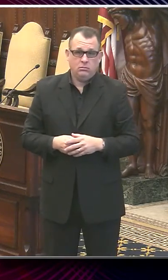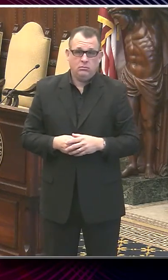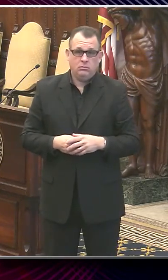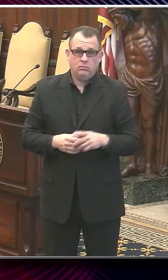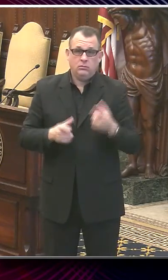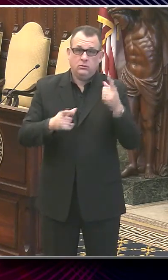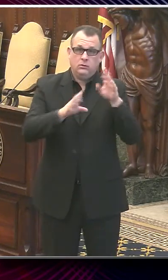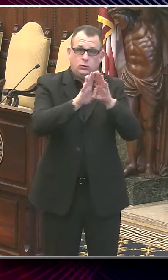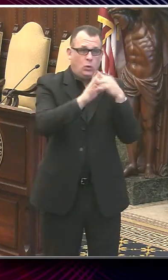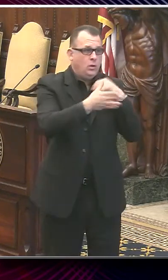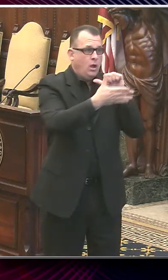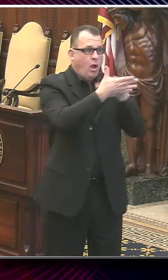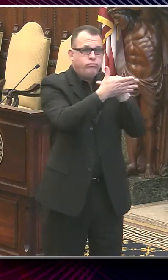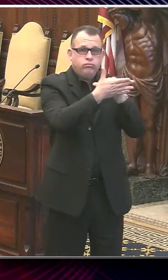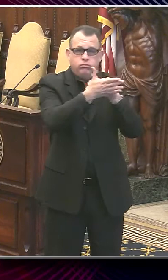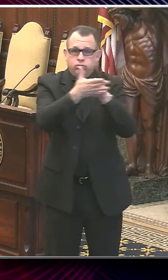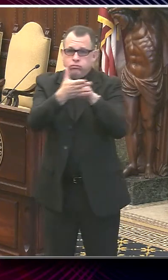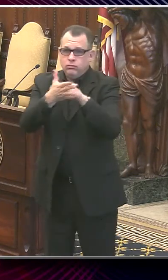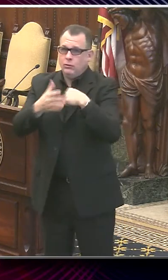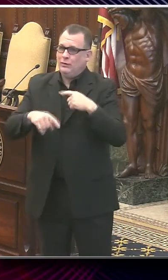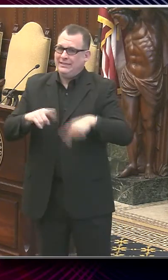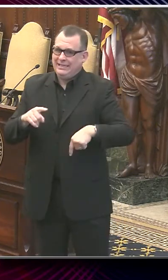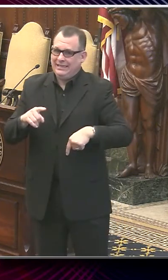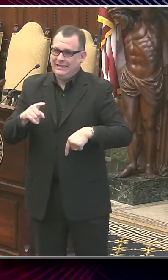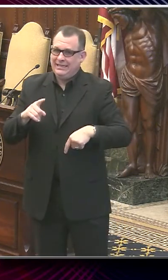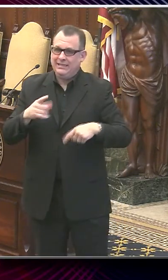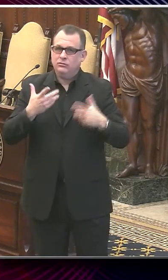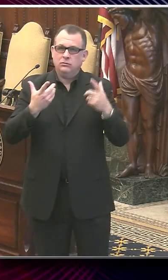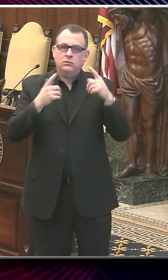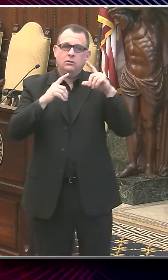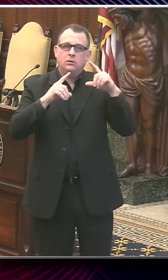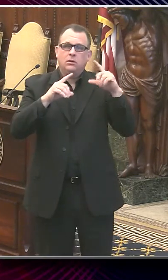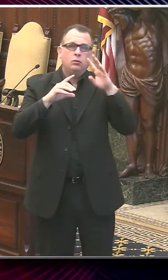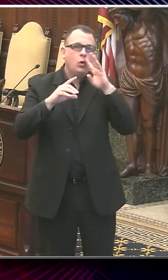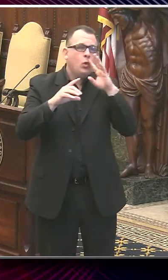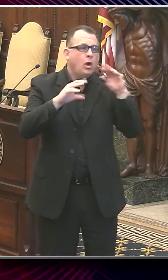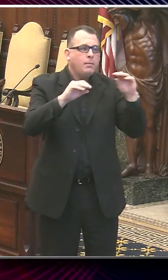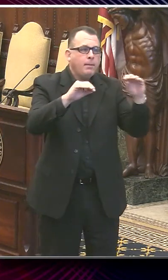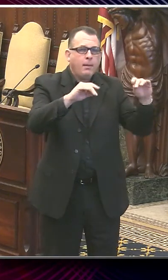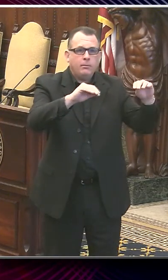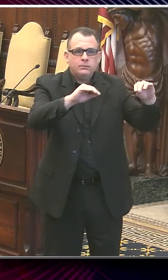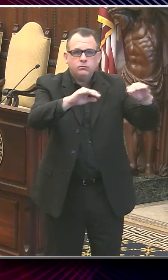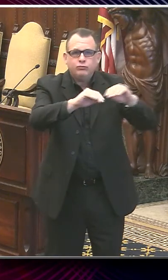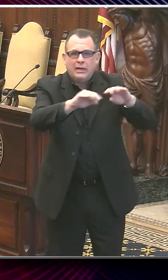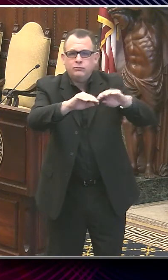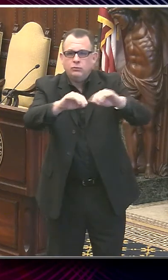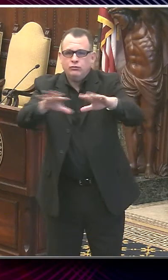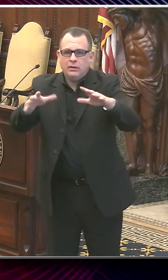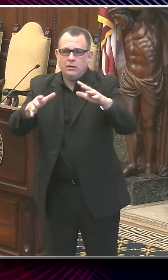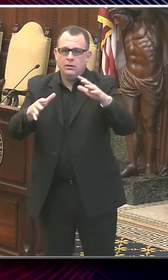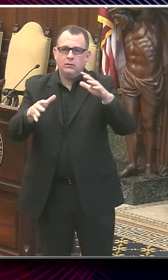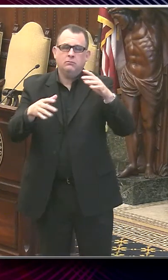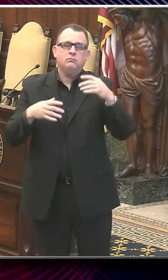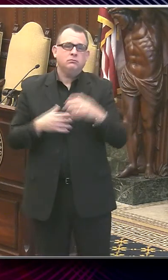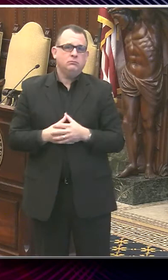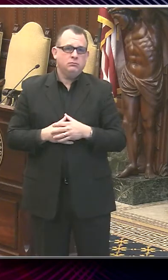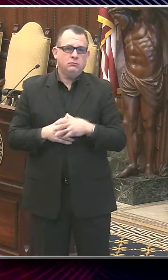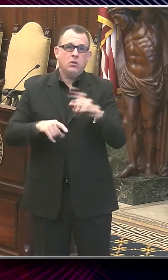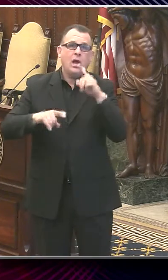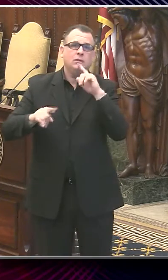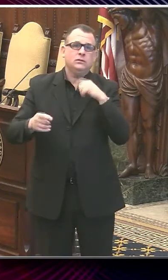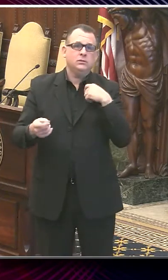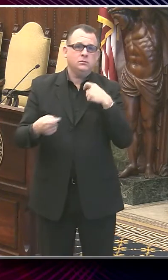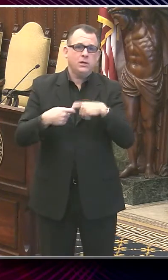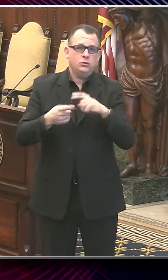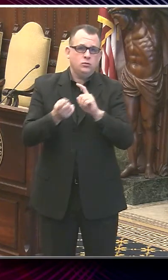outreach in neighborhoods to encourage people to use the sites. La pregunta de Isabel es si se espera de que este nuevo lugar